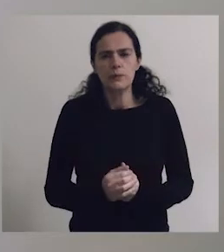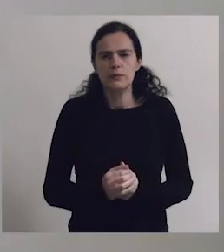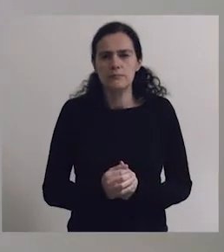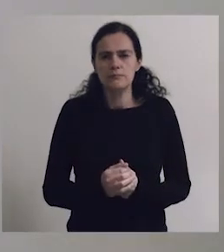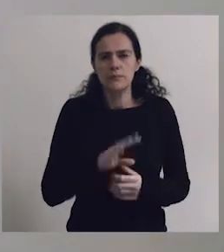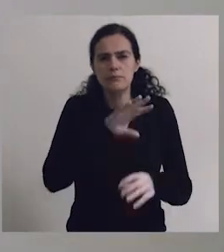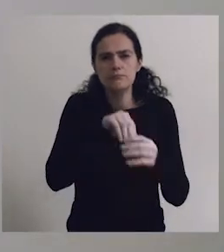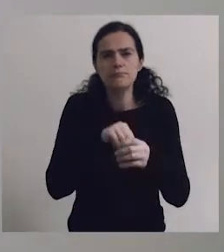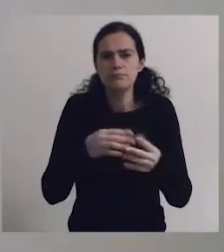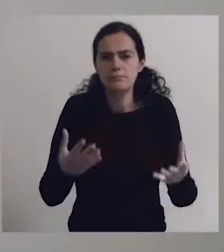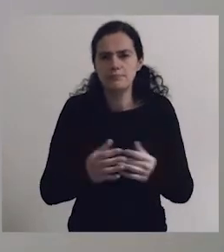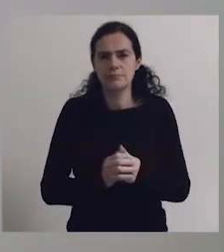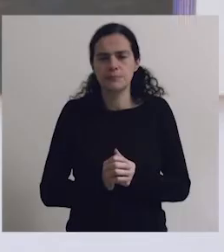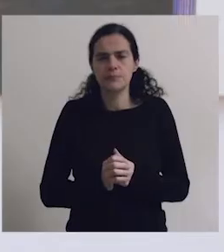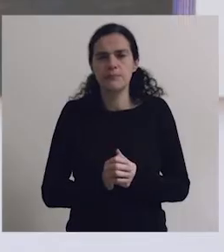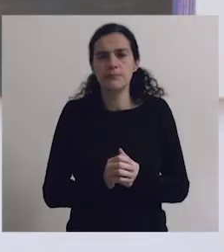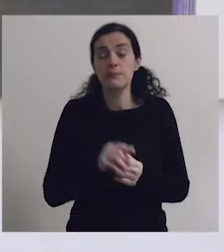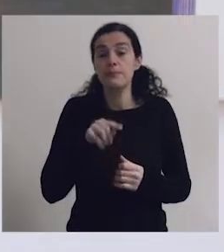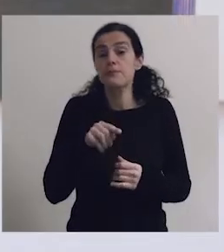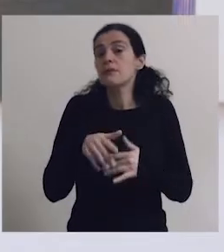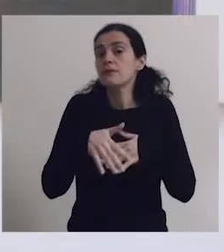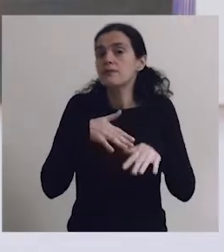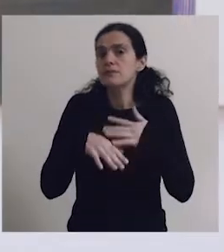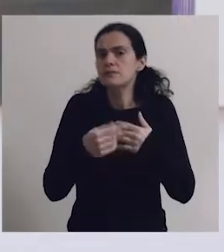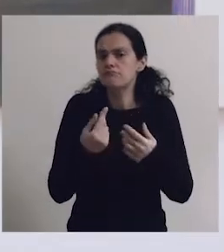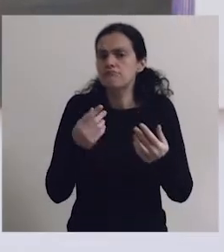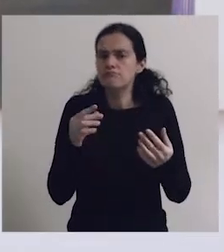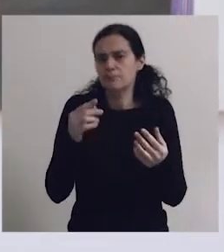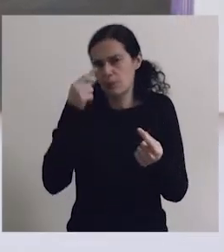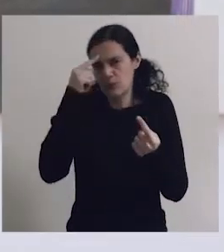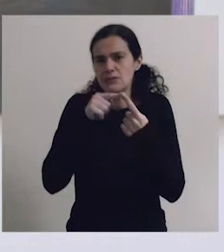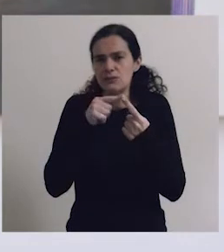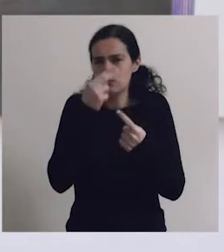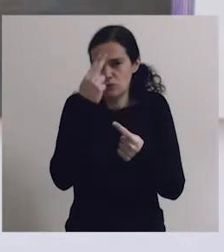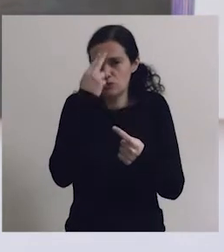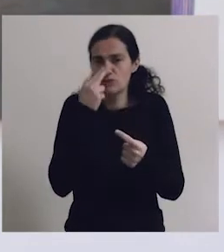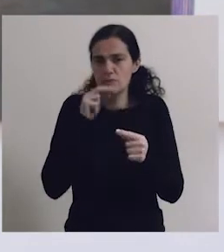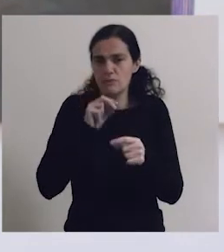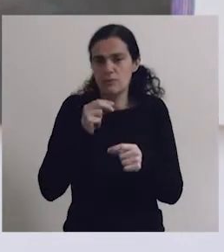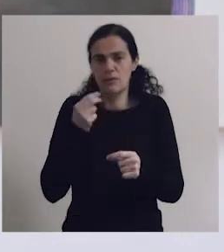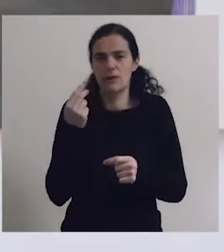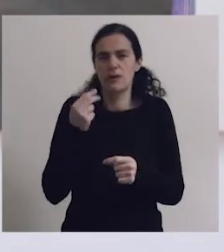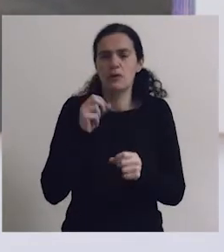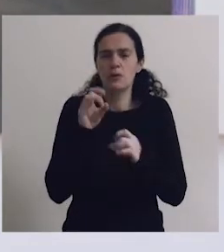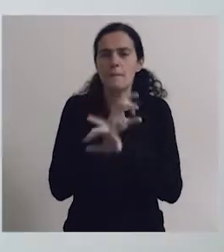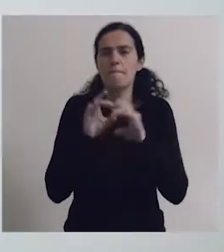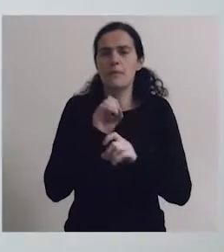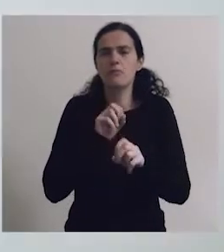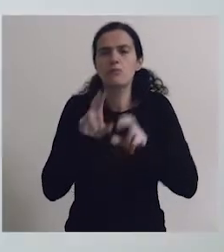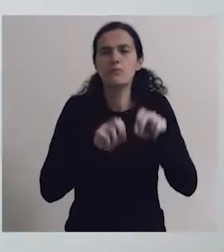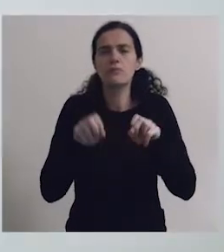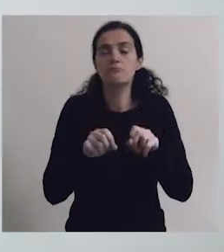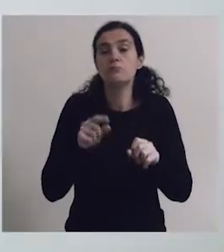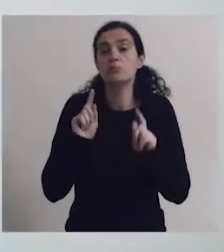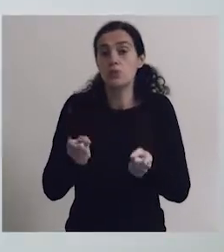or inserted in its making the history of Eastern European modernity coming out